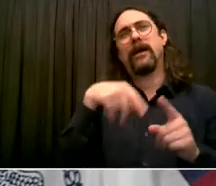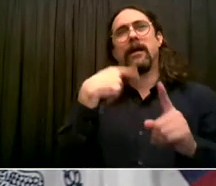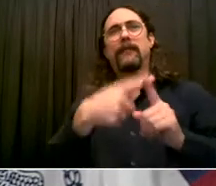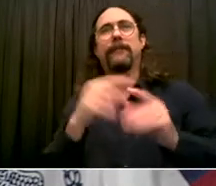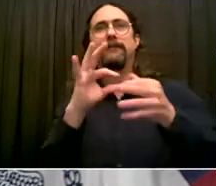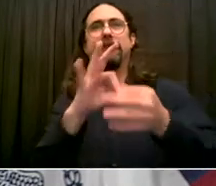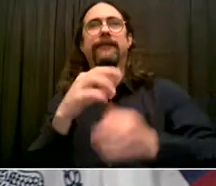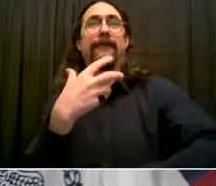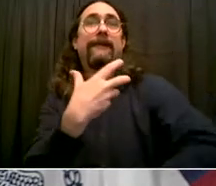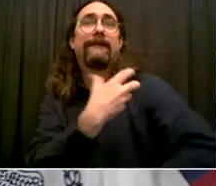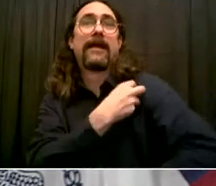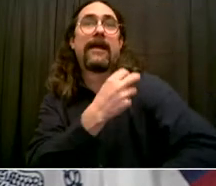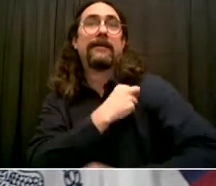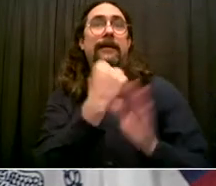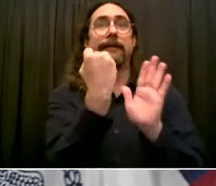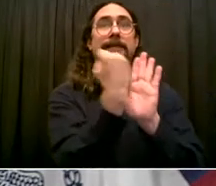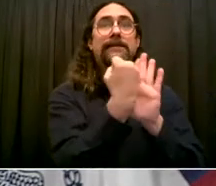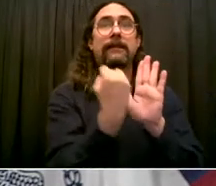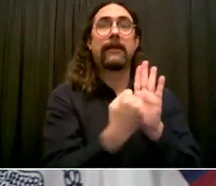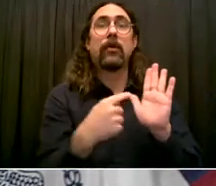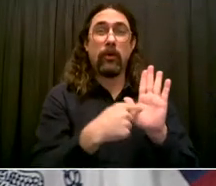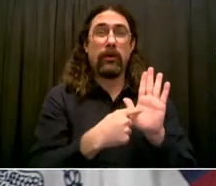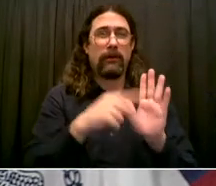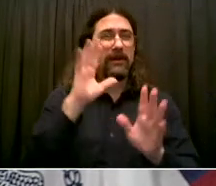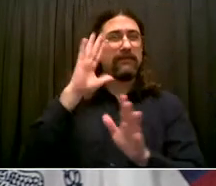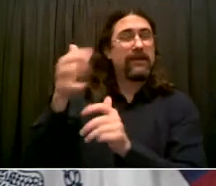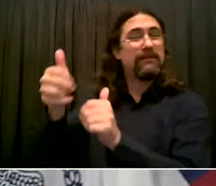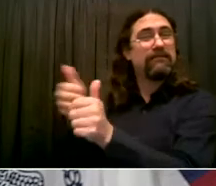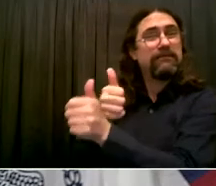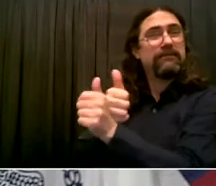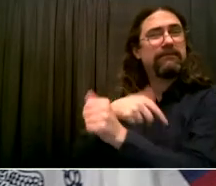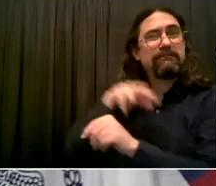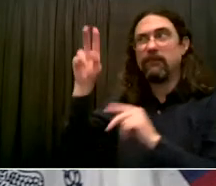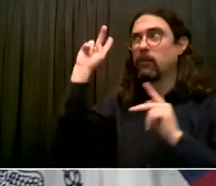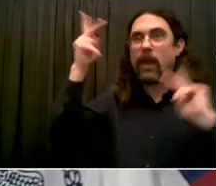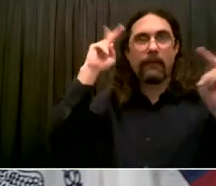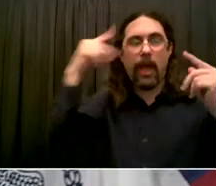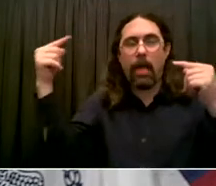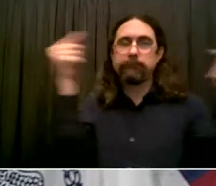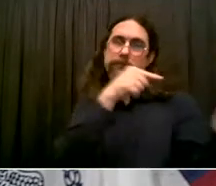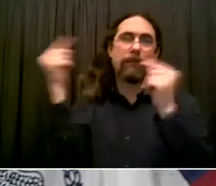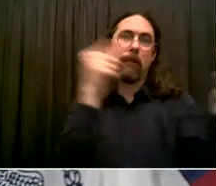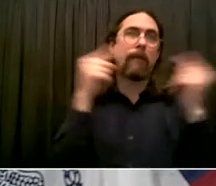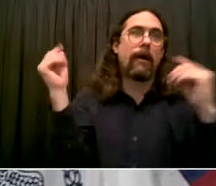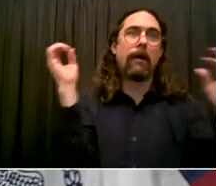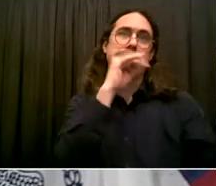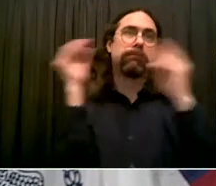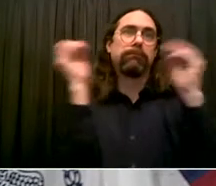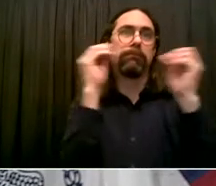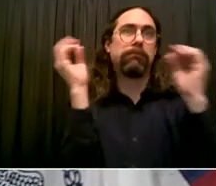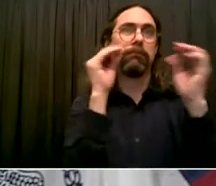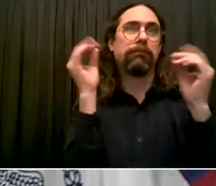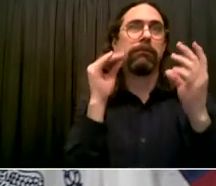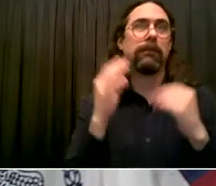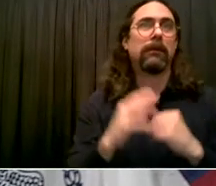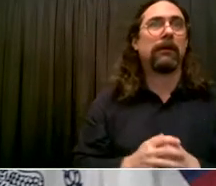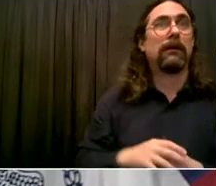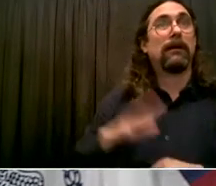some people, mainly Republicans, questioning whether government should be making these